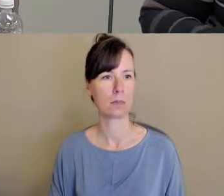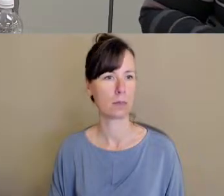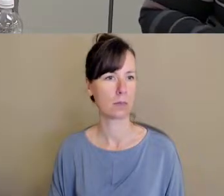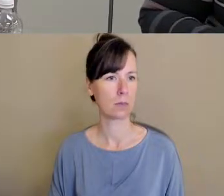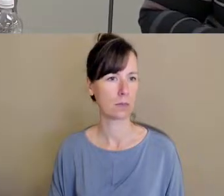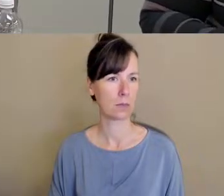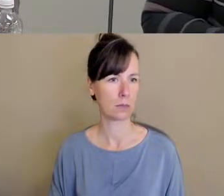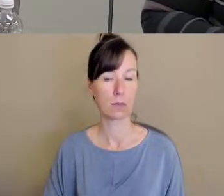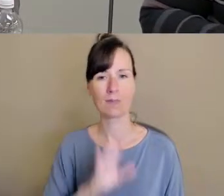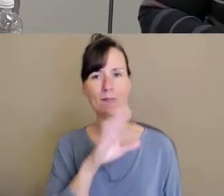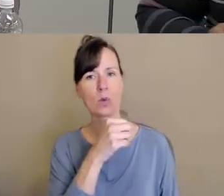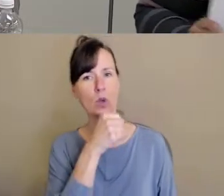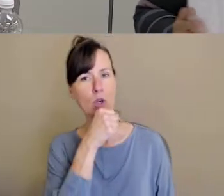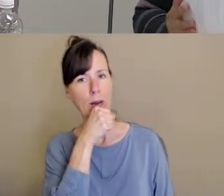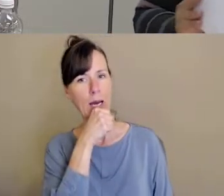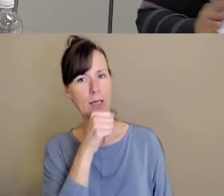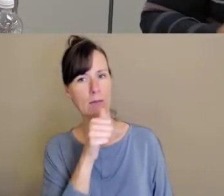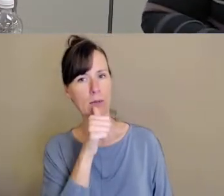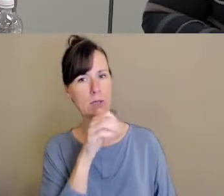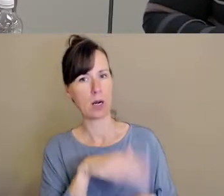Your mic's not on.